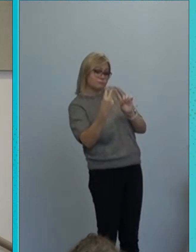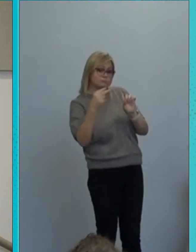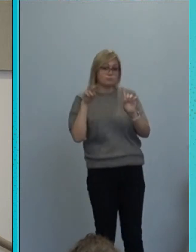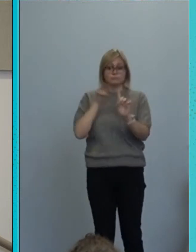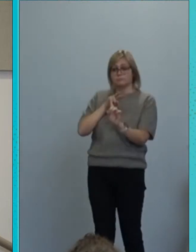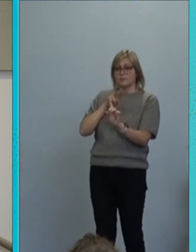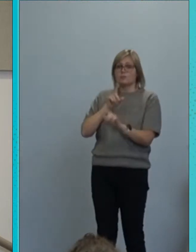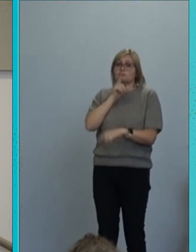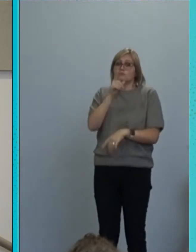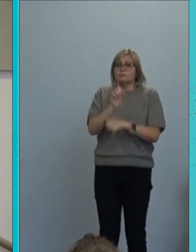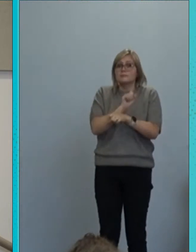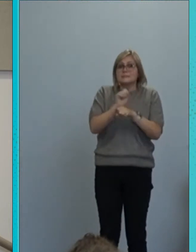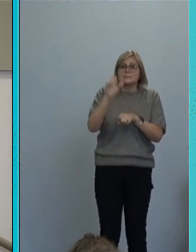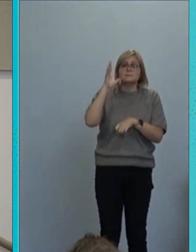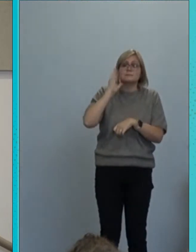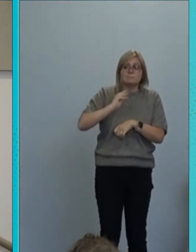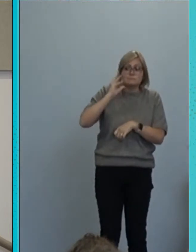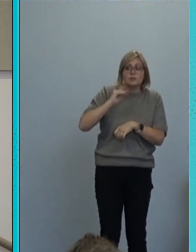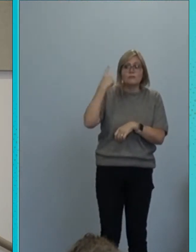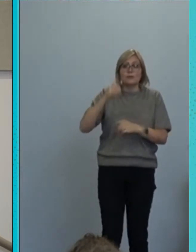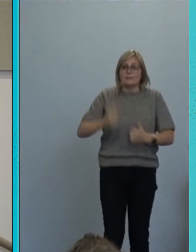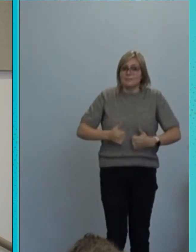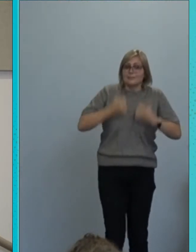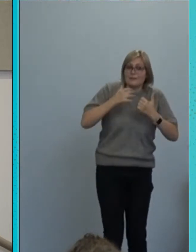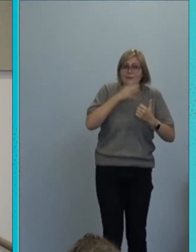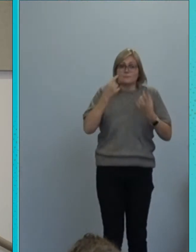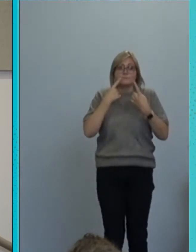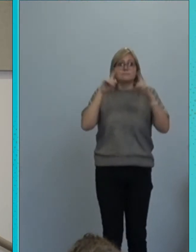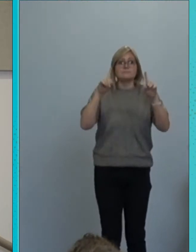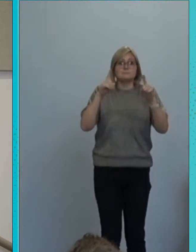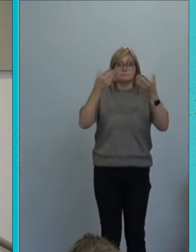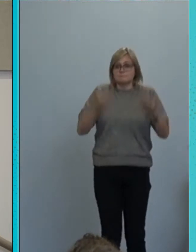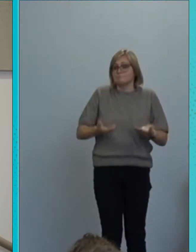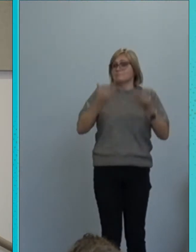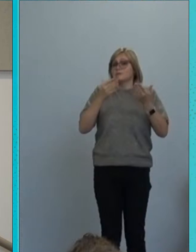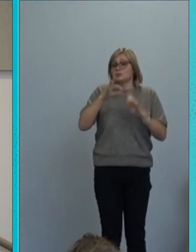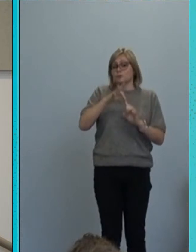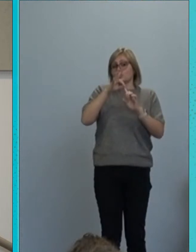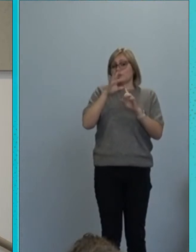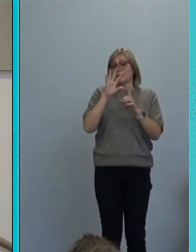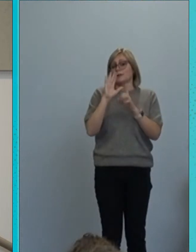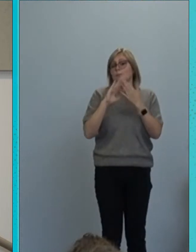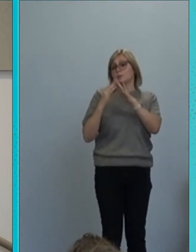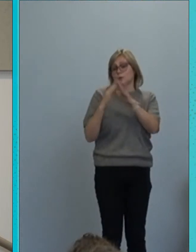actual experience of living and thriving within a unique community.